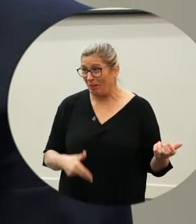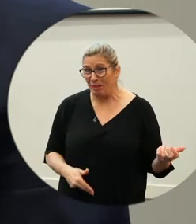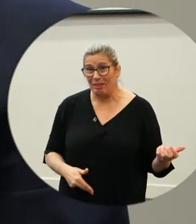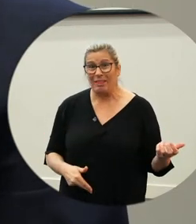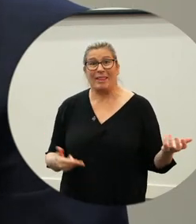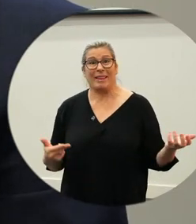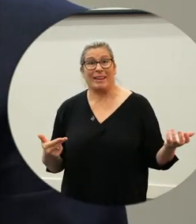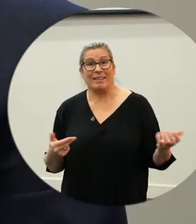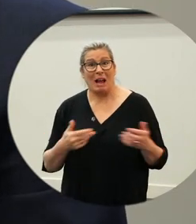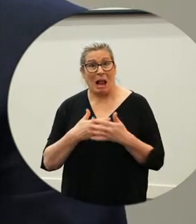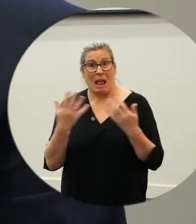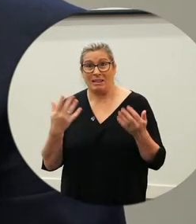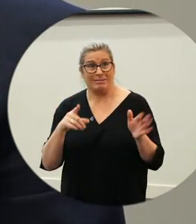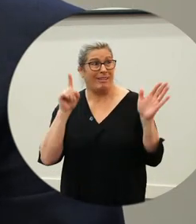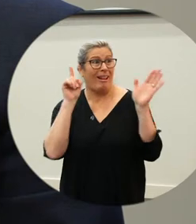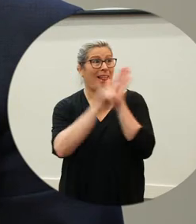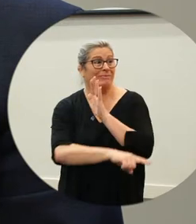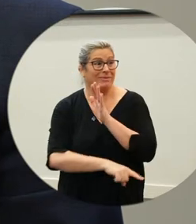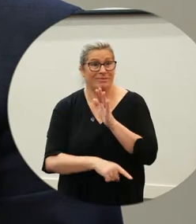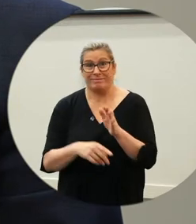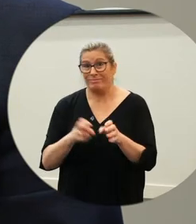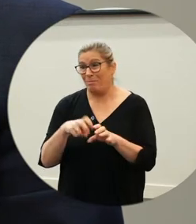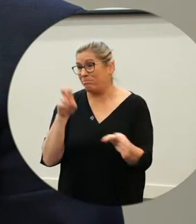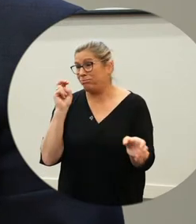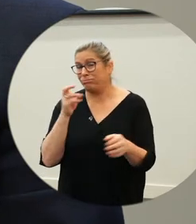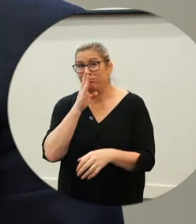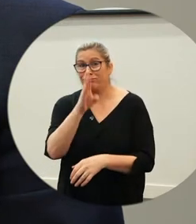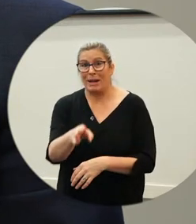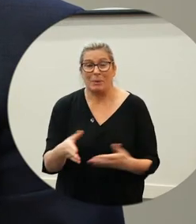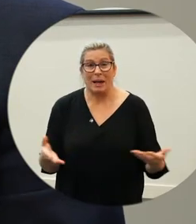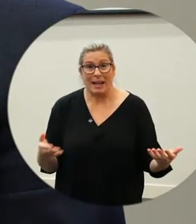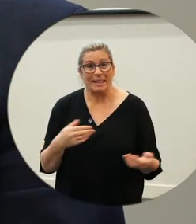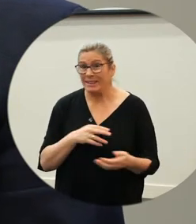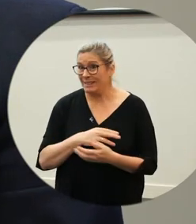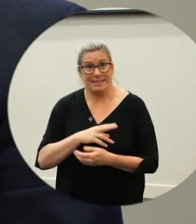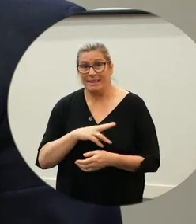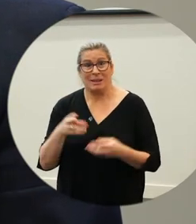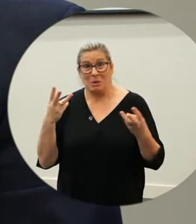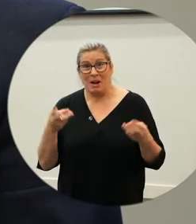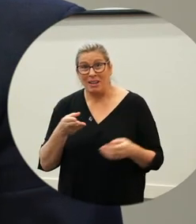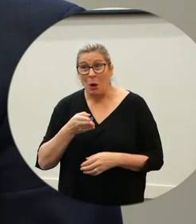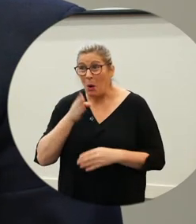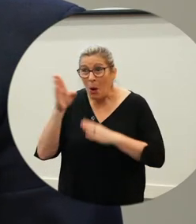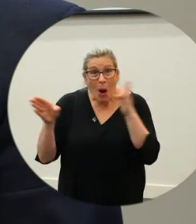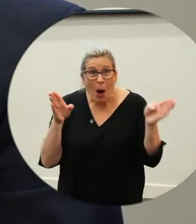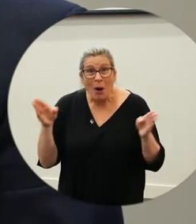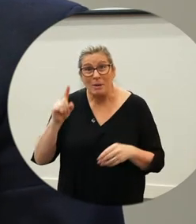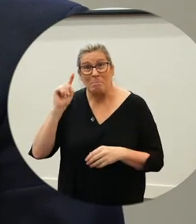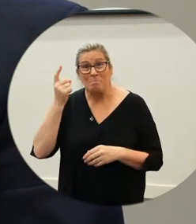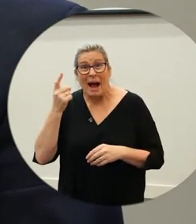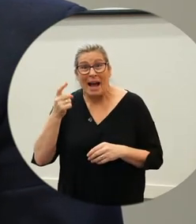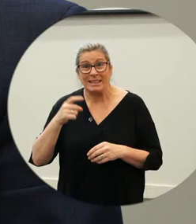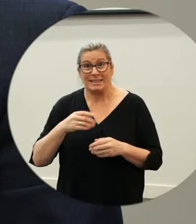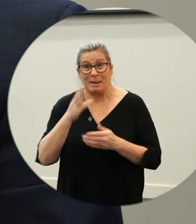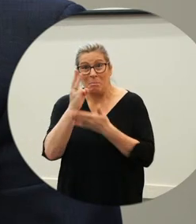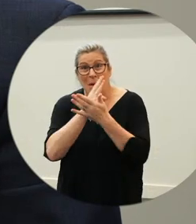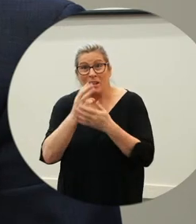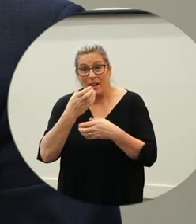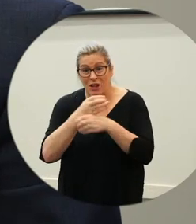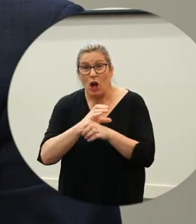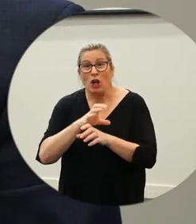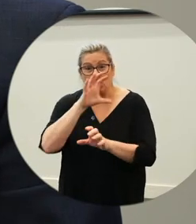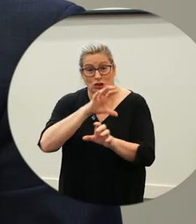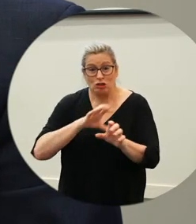A lot of them walked off the square straight away. They weren't having anything to do with this. The idea of going down into mad places around the country without